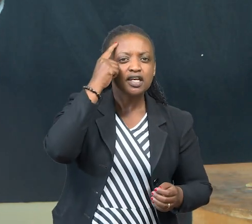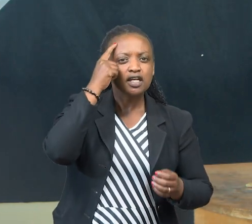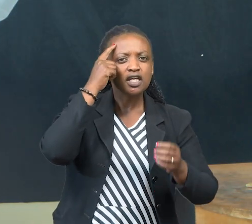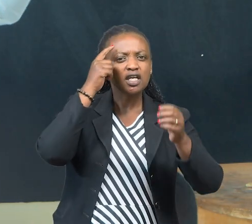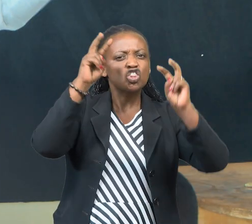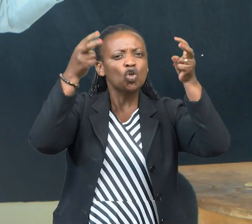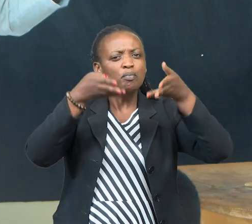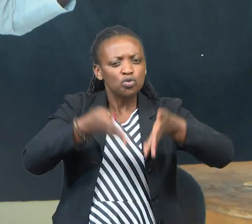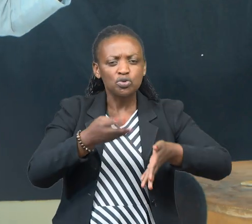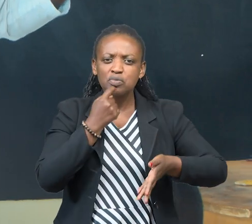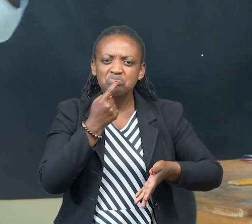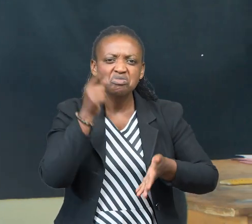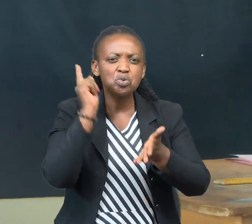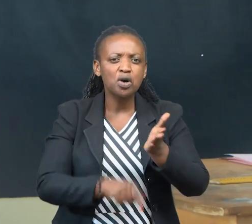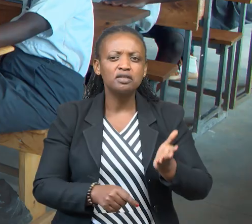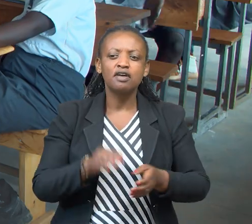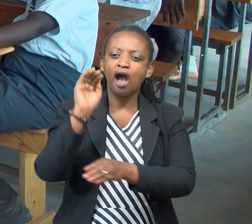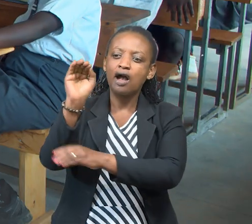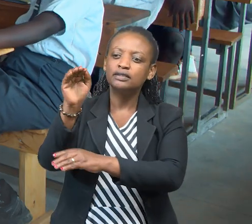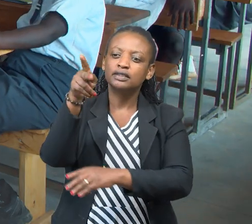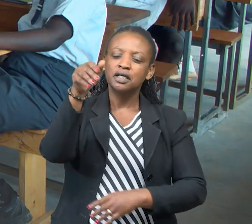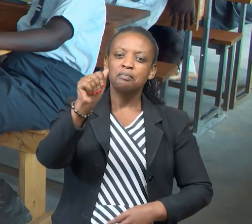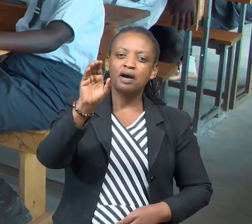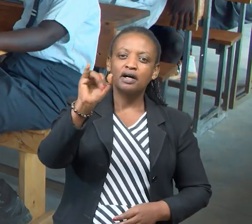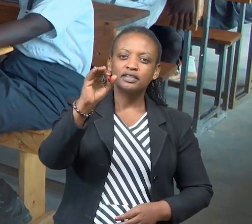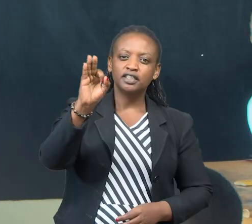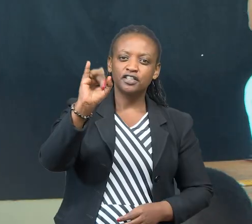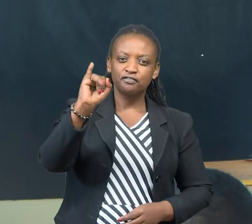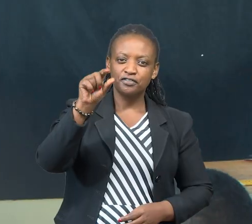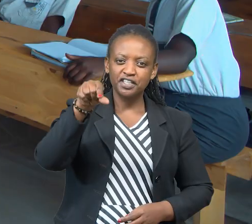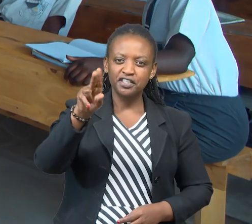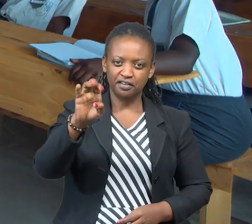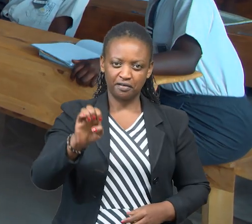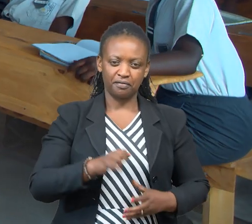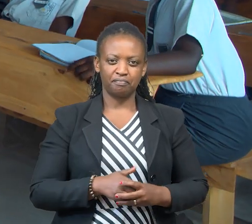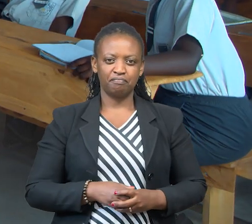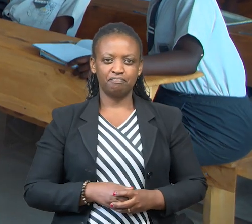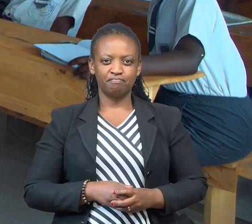think is the lesson of today? Let me ask Pacific.